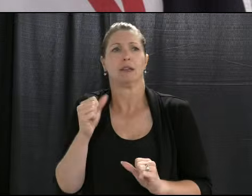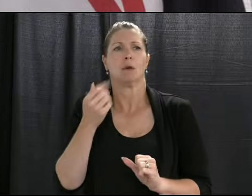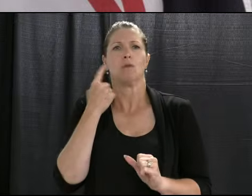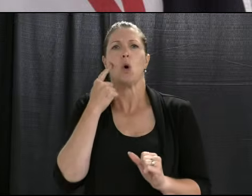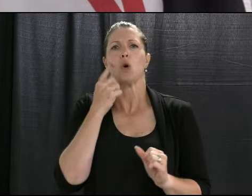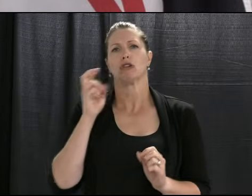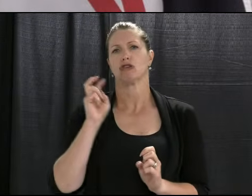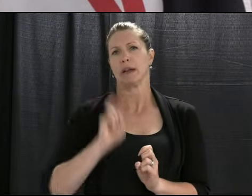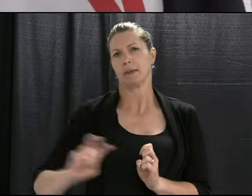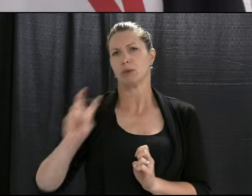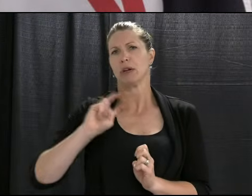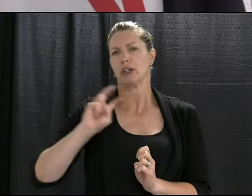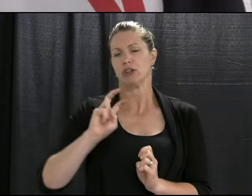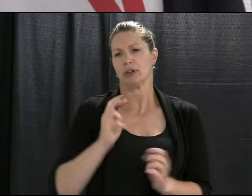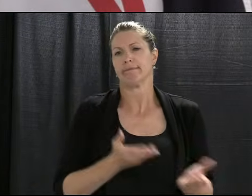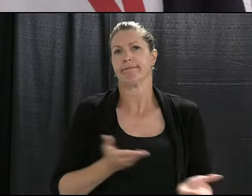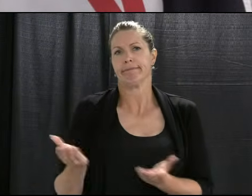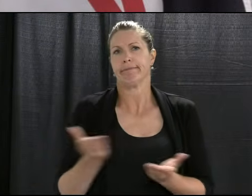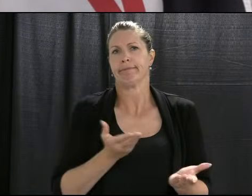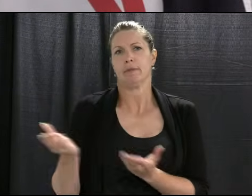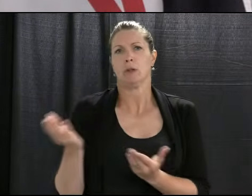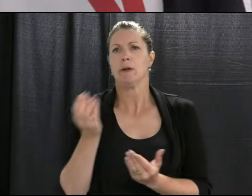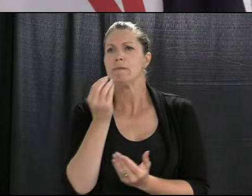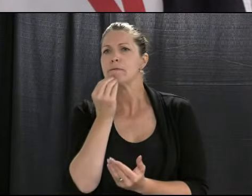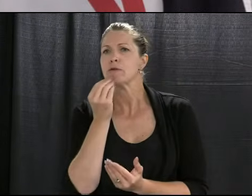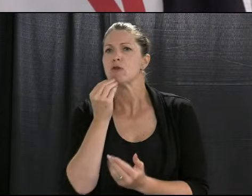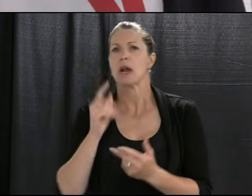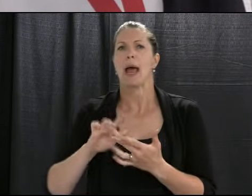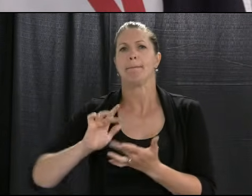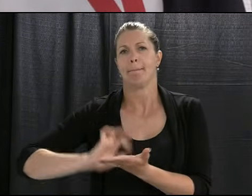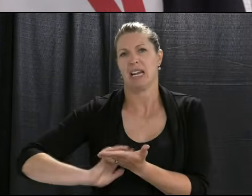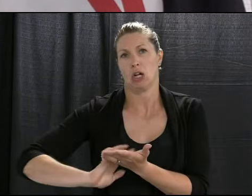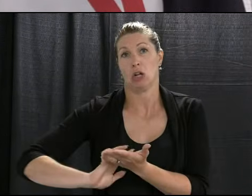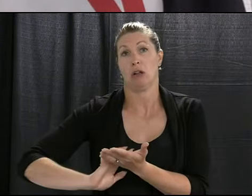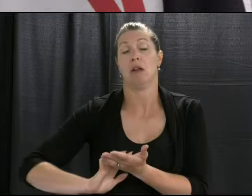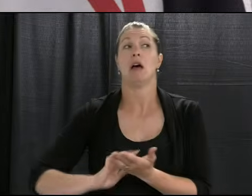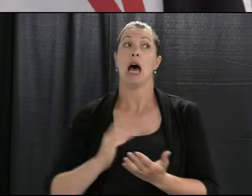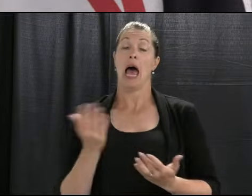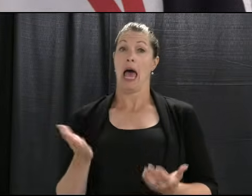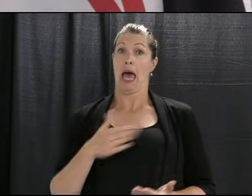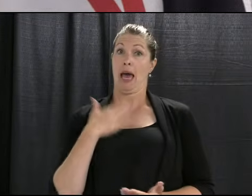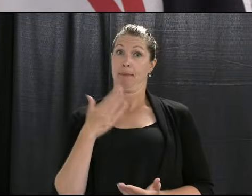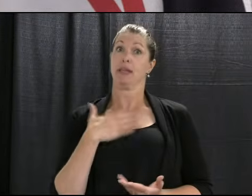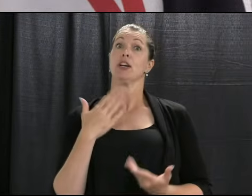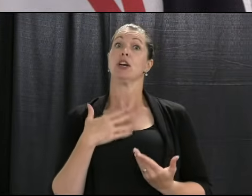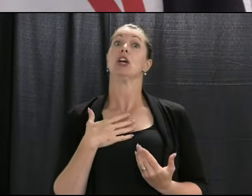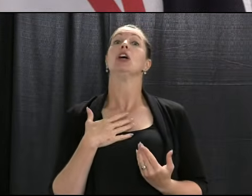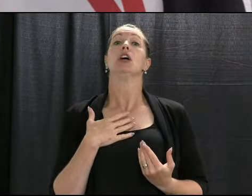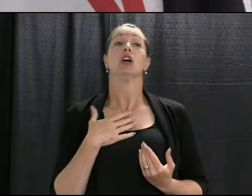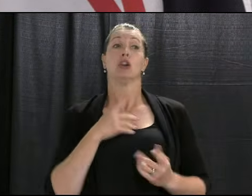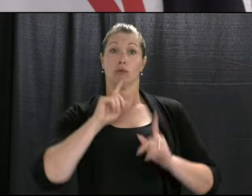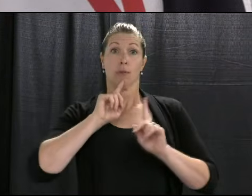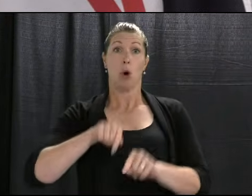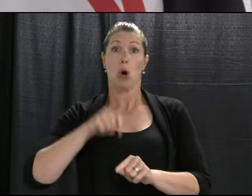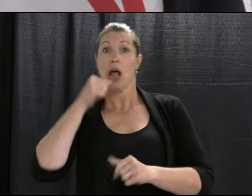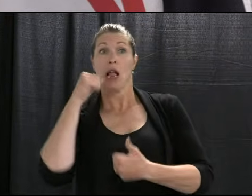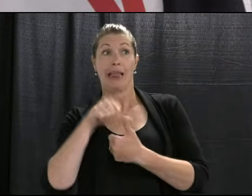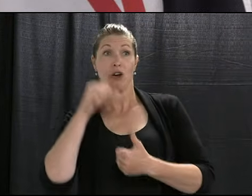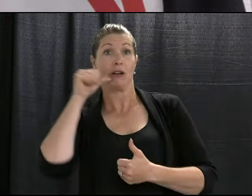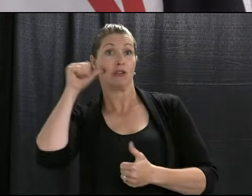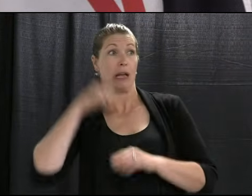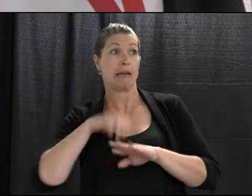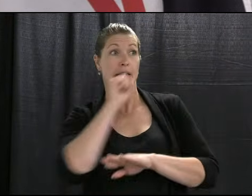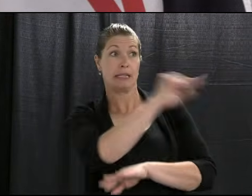and medical supplies, in and out of the regions. So happy to report, as I suggested, that the request has been approved, and the Canadian